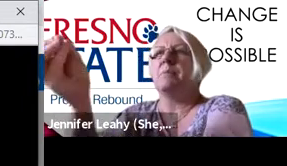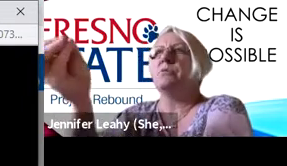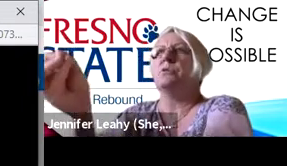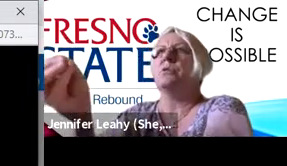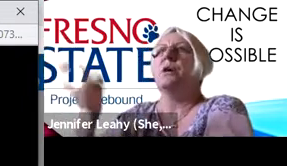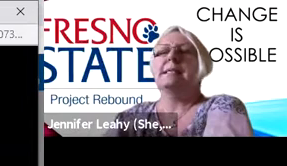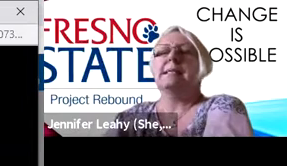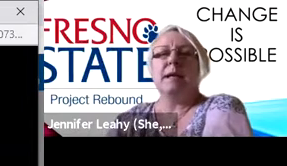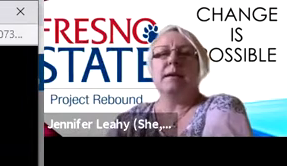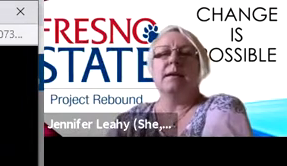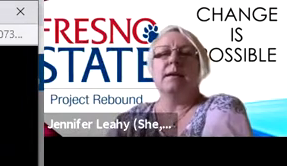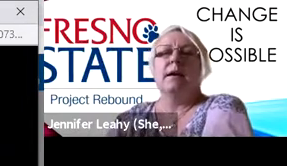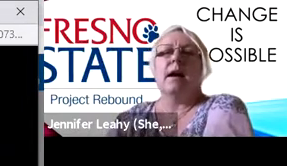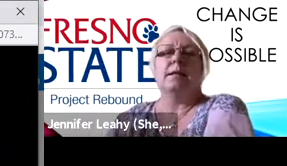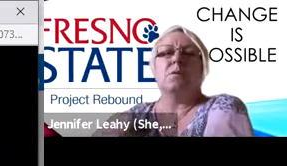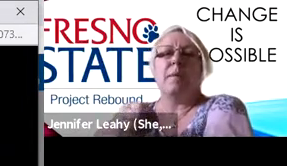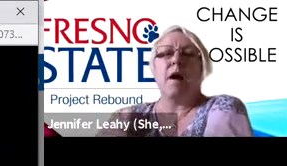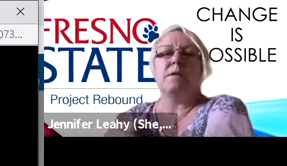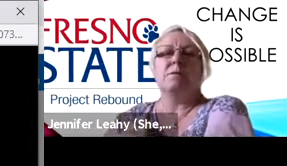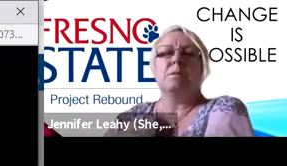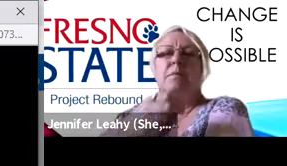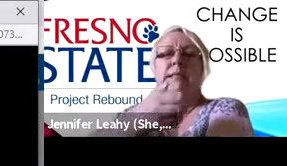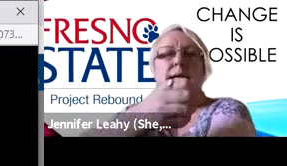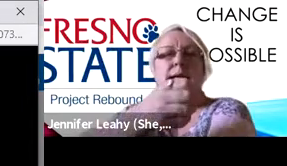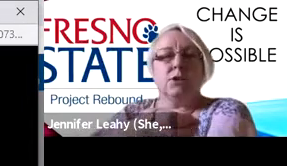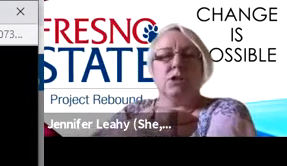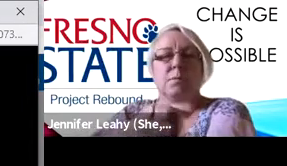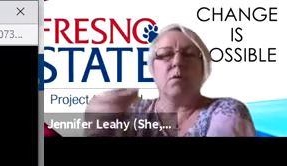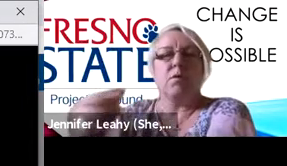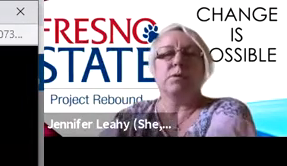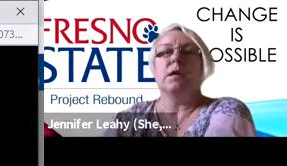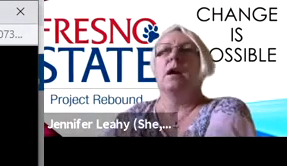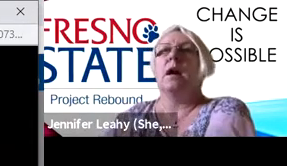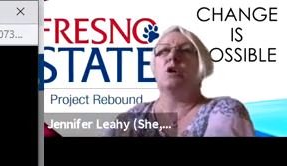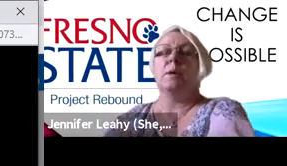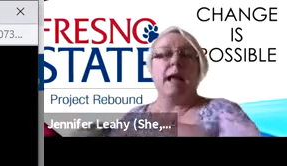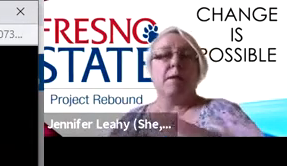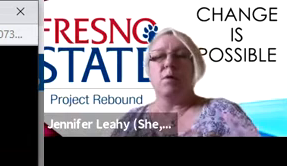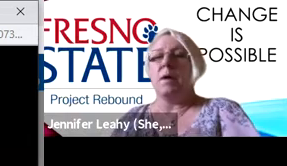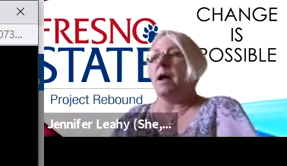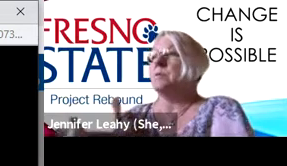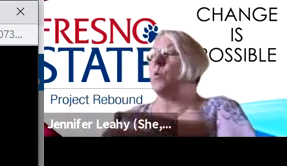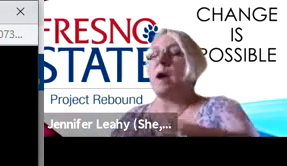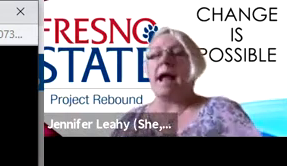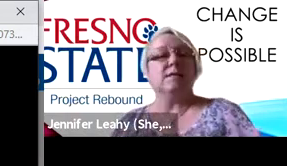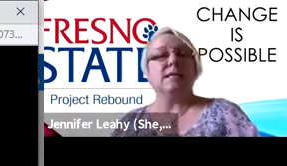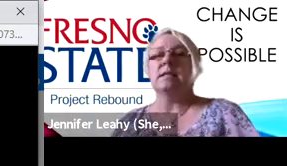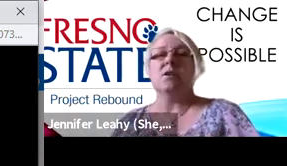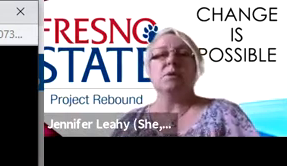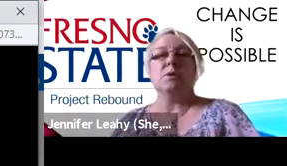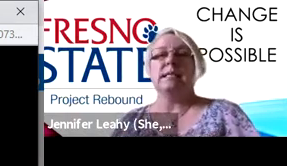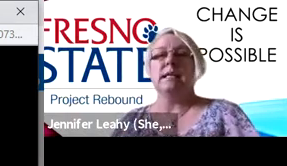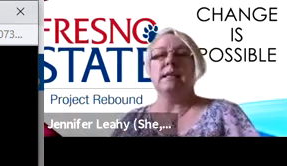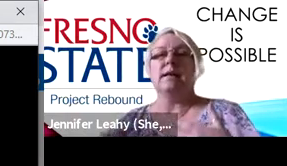to be able to speak, to empower them to be able to take leadership roles, create programs or activities in